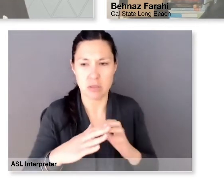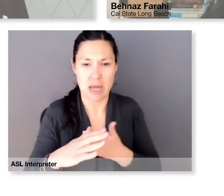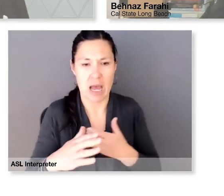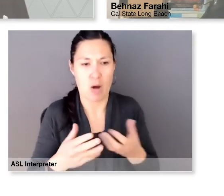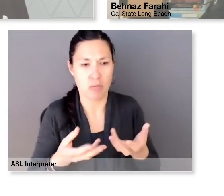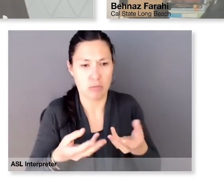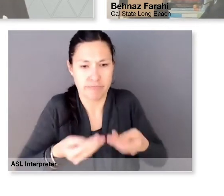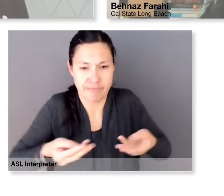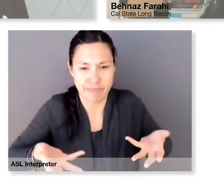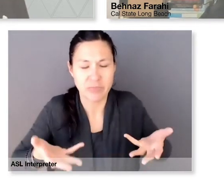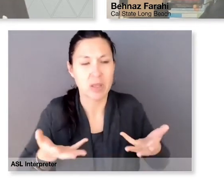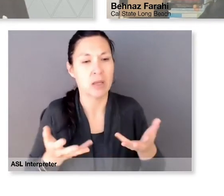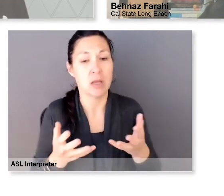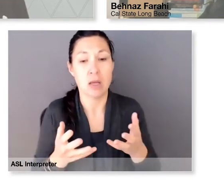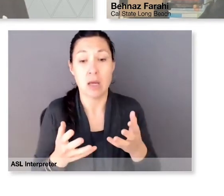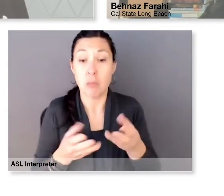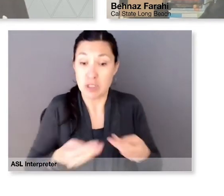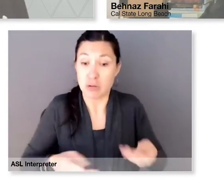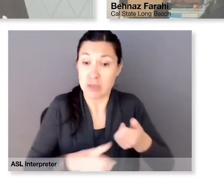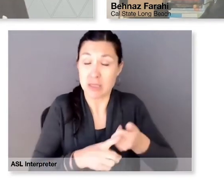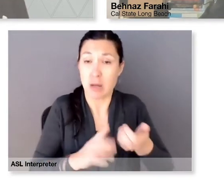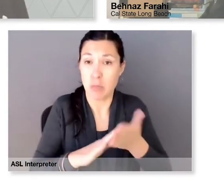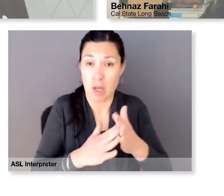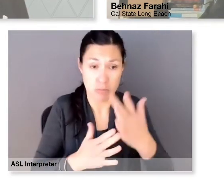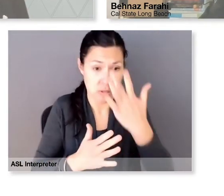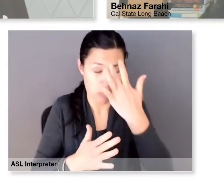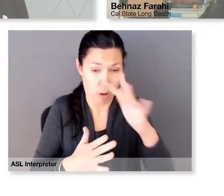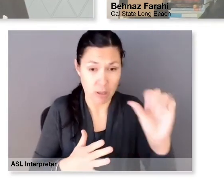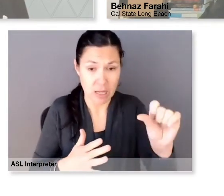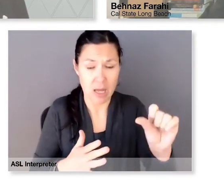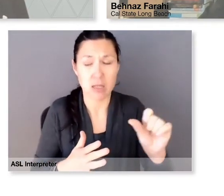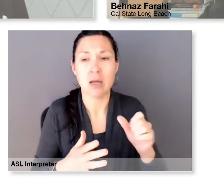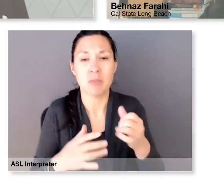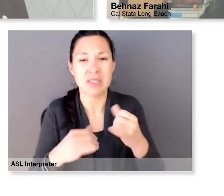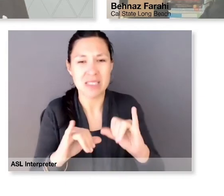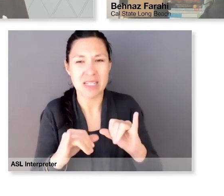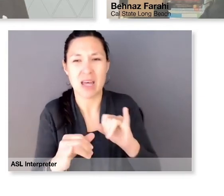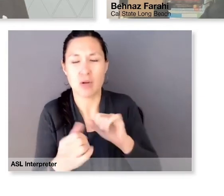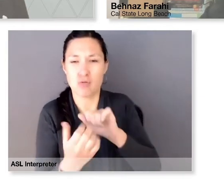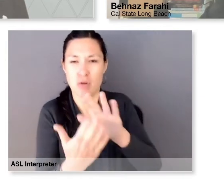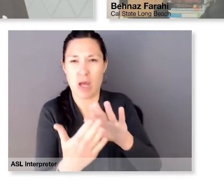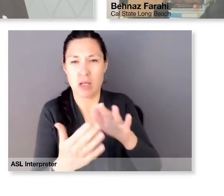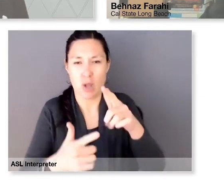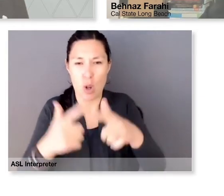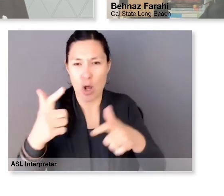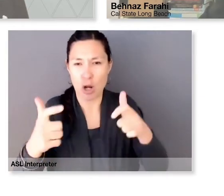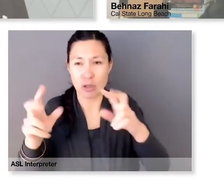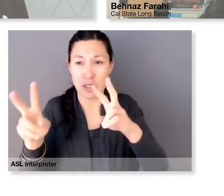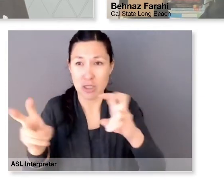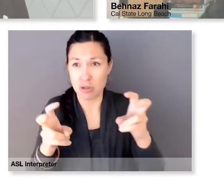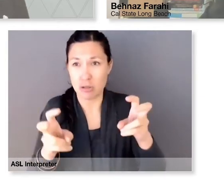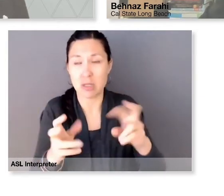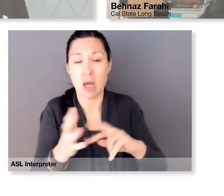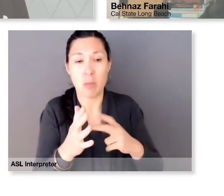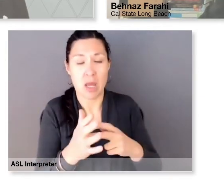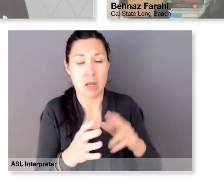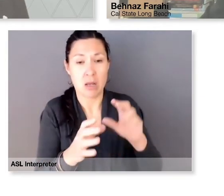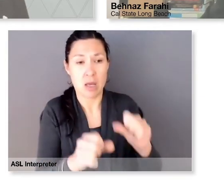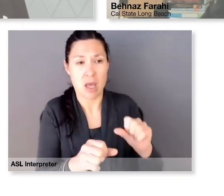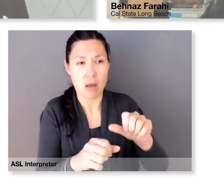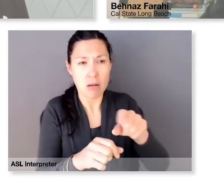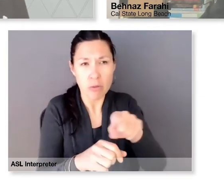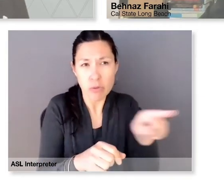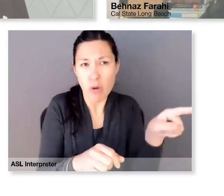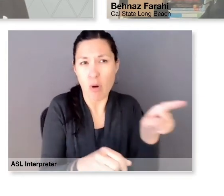enough, but also to address larger issues in order to empower those that, for instance, in the